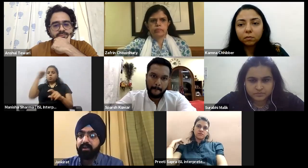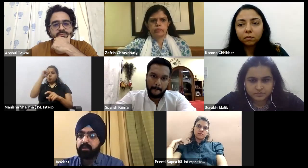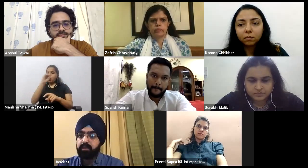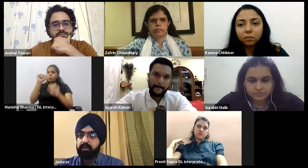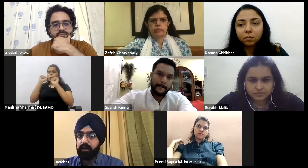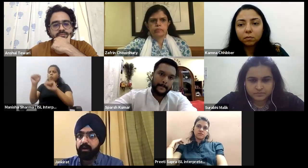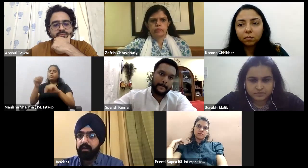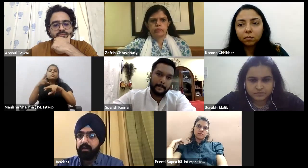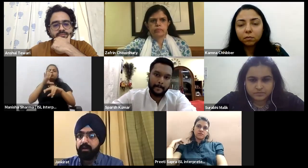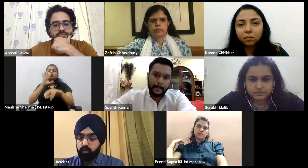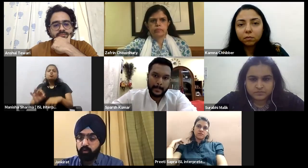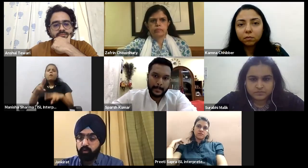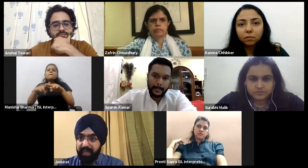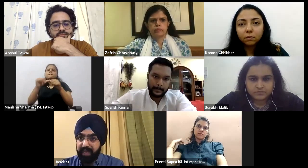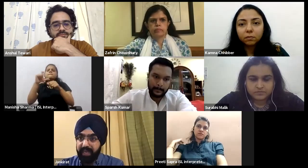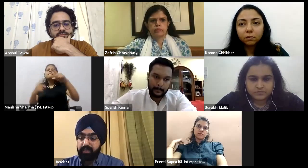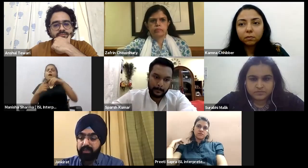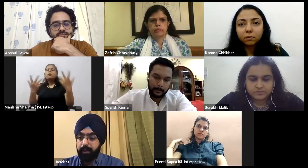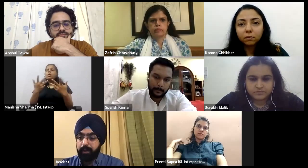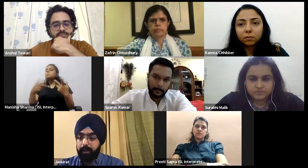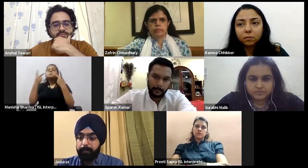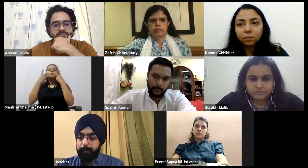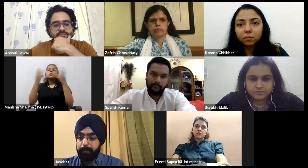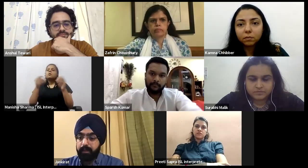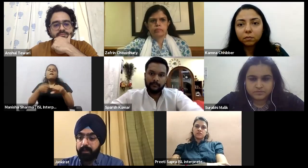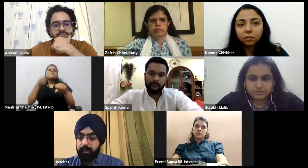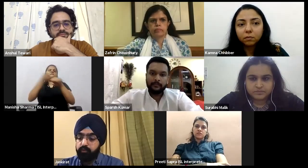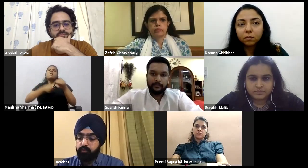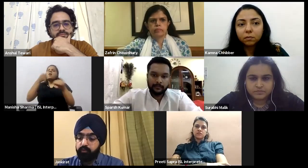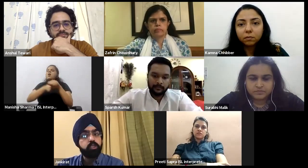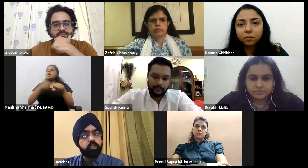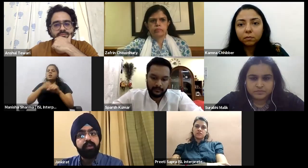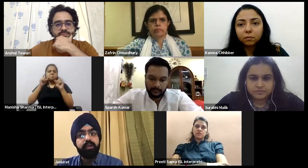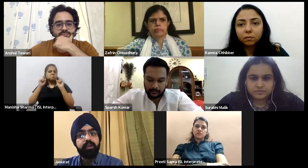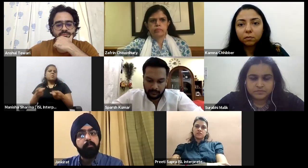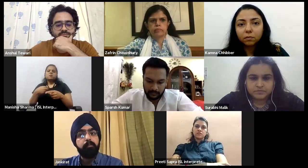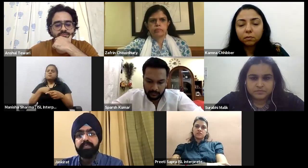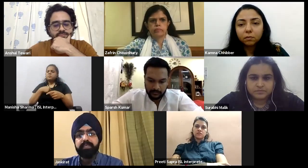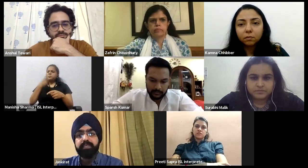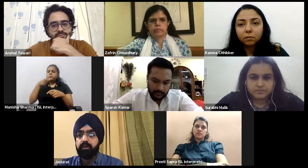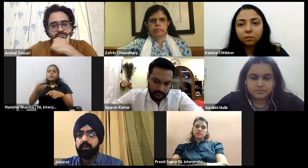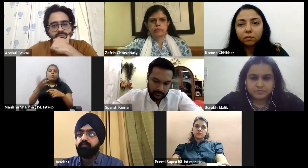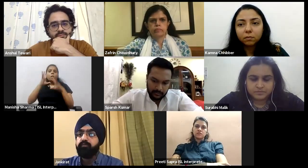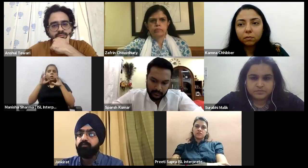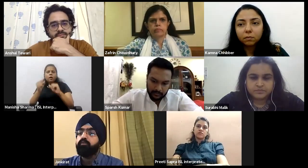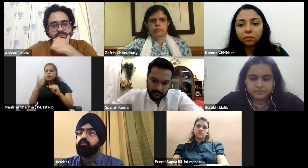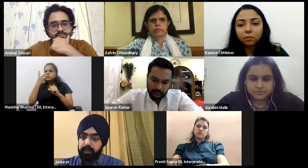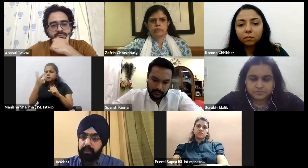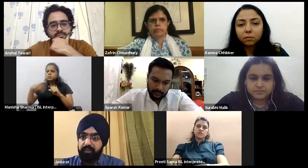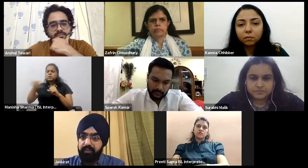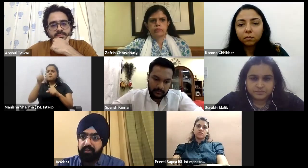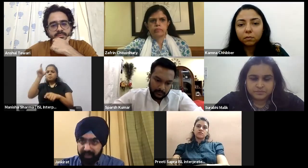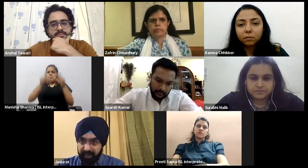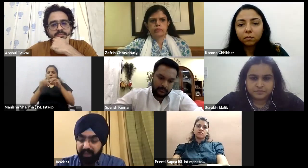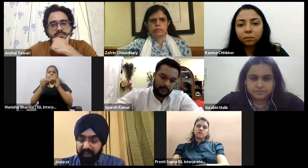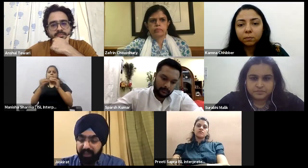facts. And that is a tough battle to fight. This confirmation bias is the biggest reason why fake news